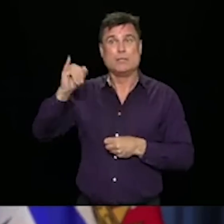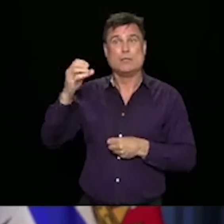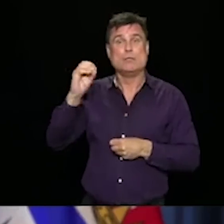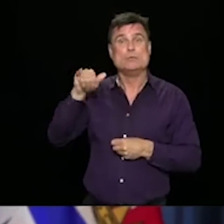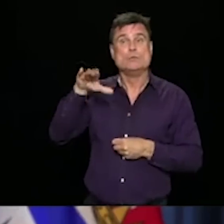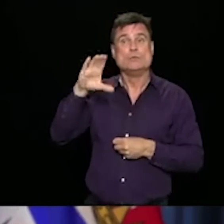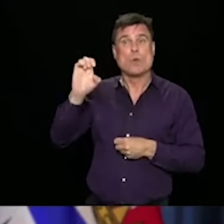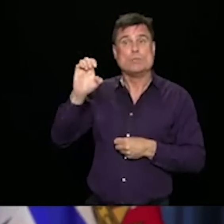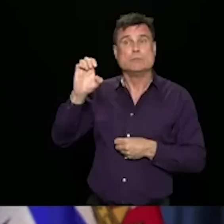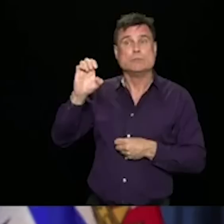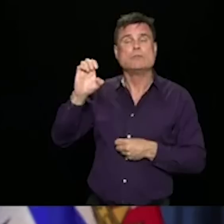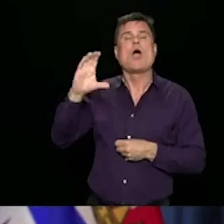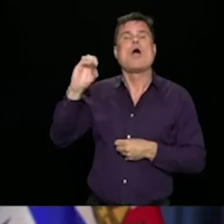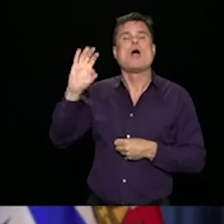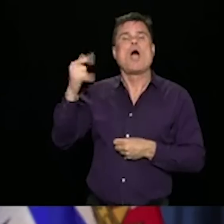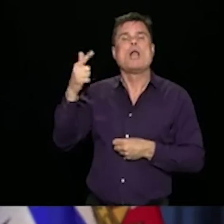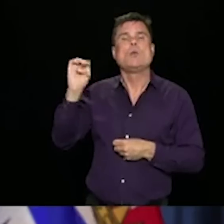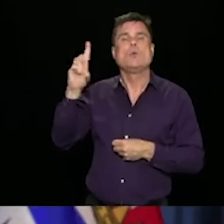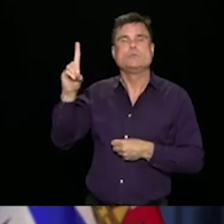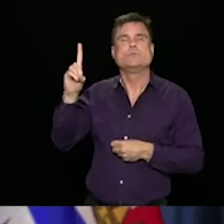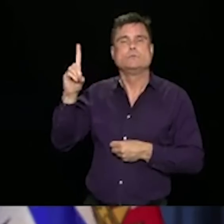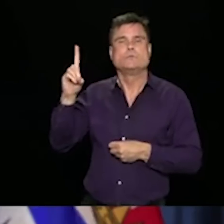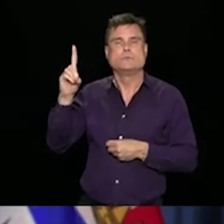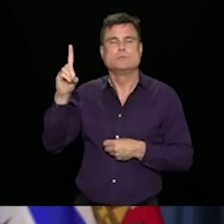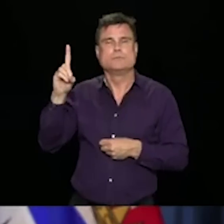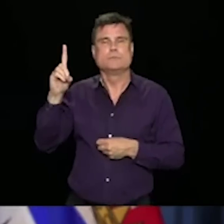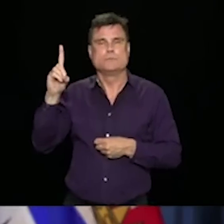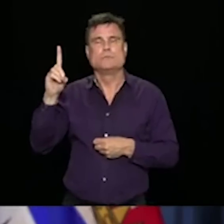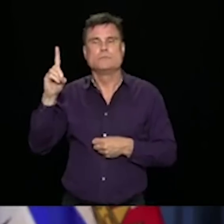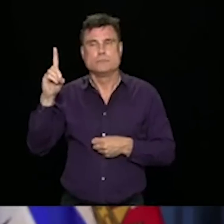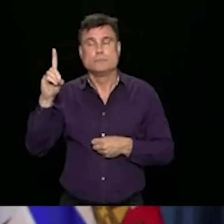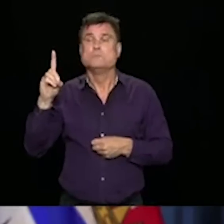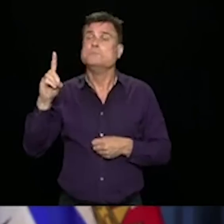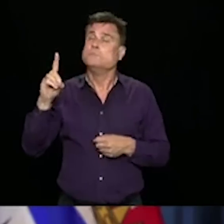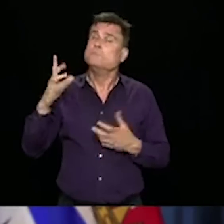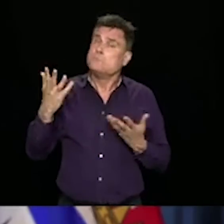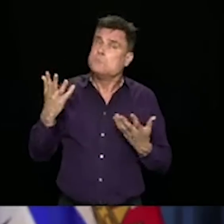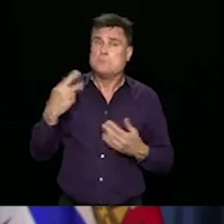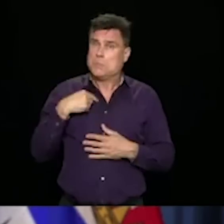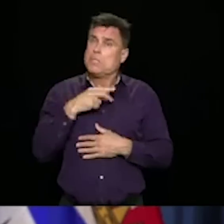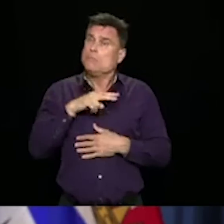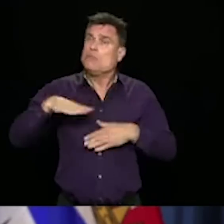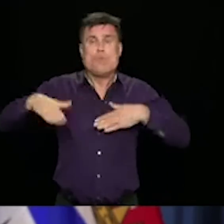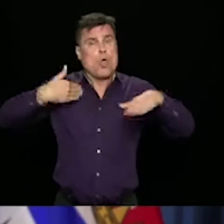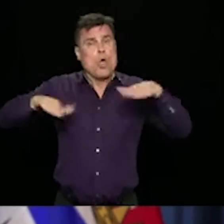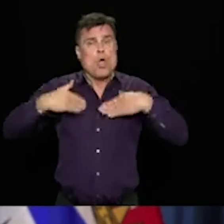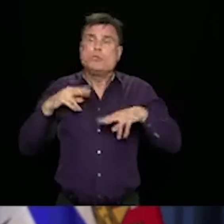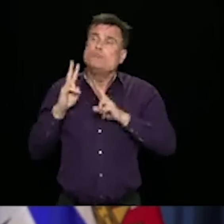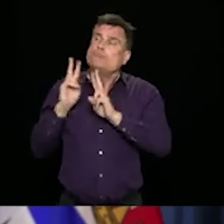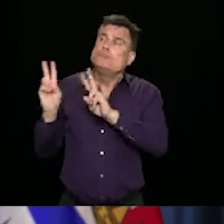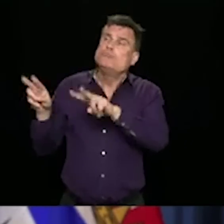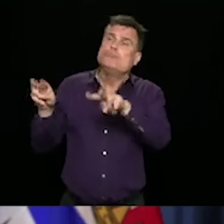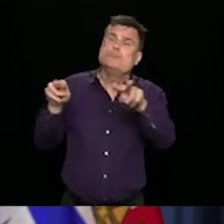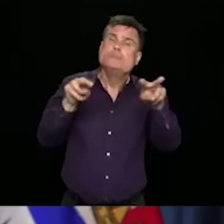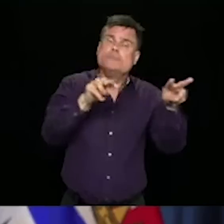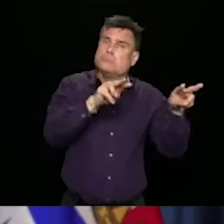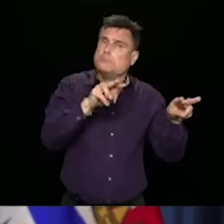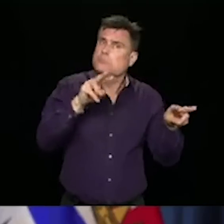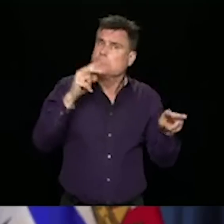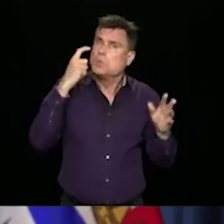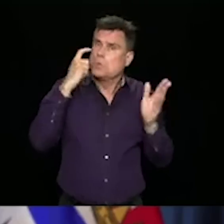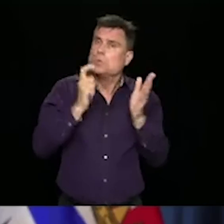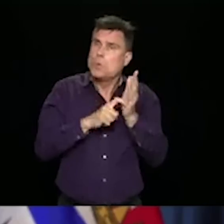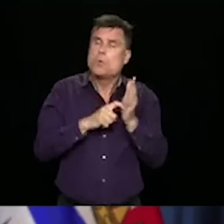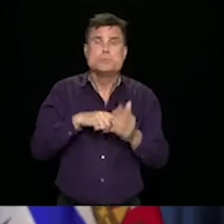think people have done extraordinarily well. They've been very supportive of one another, understanding of one another. So we've seen this in